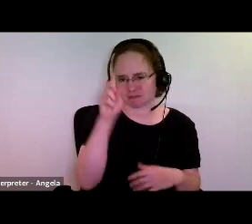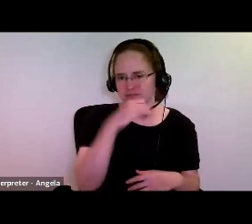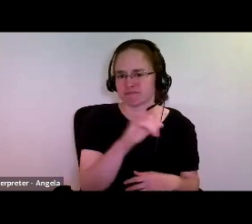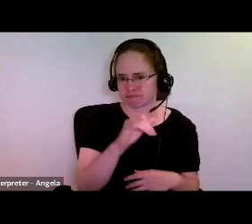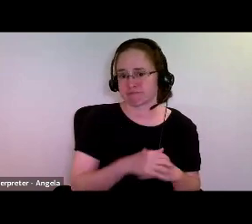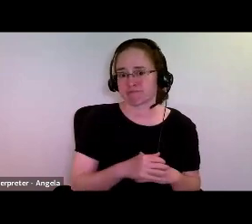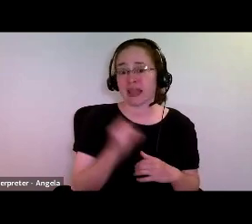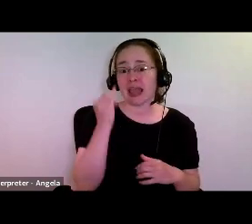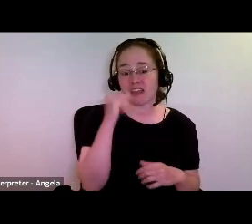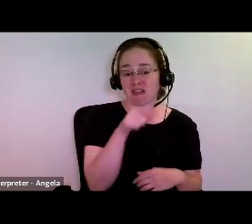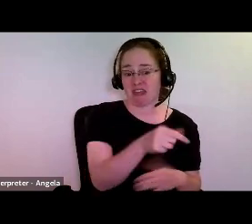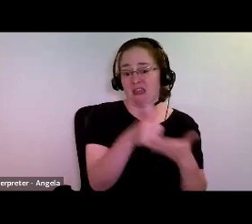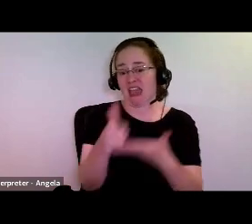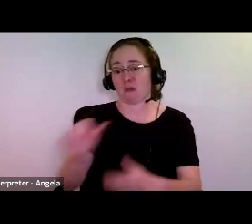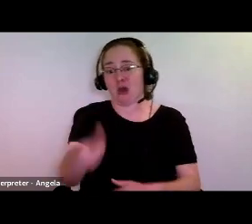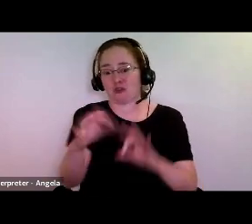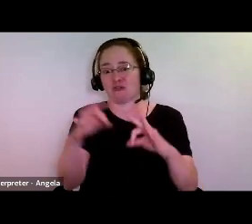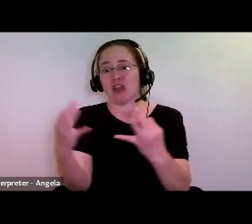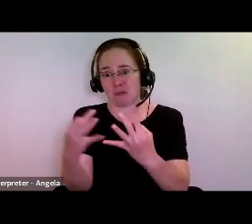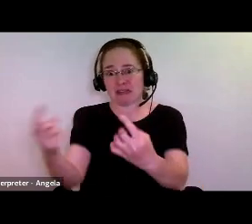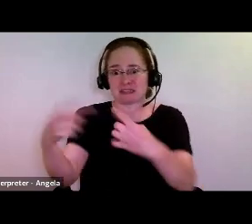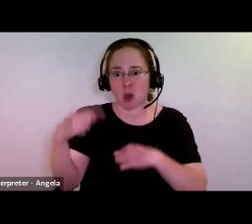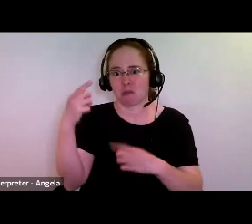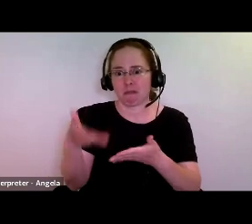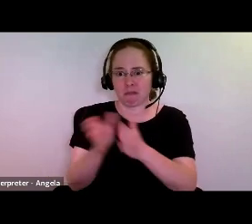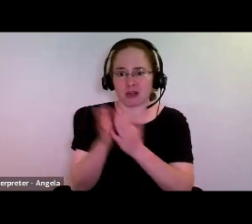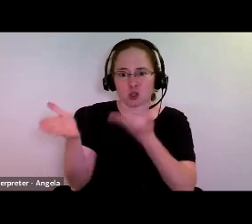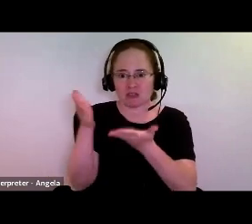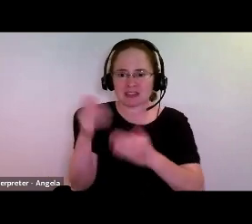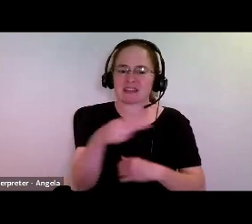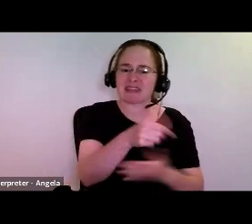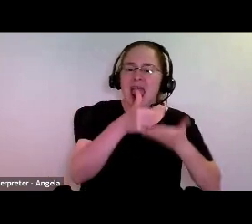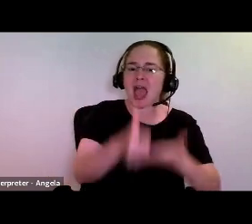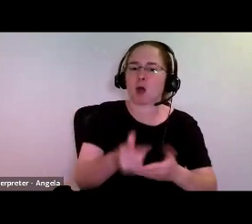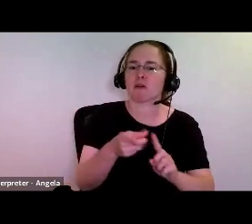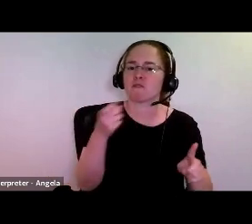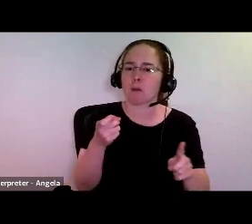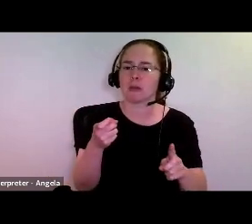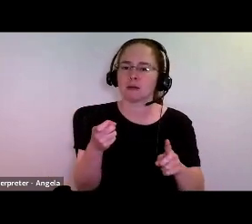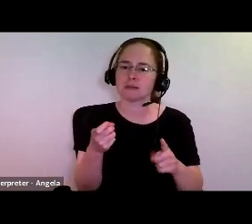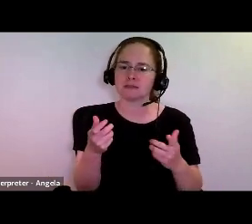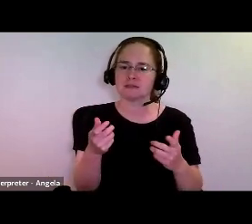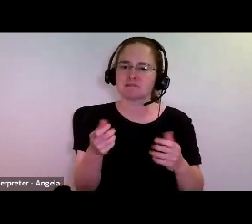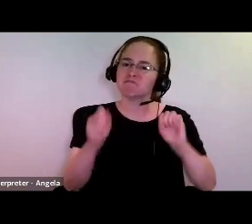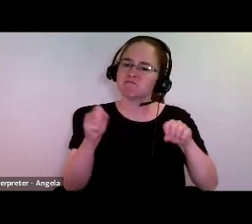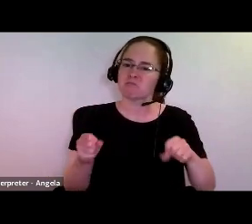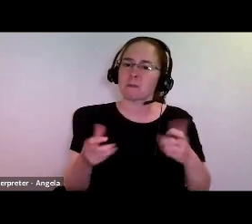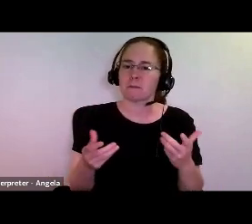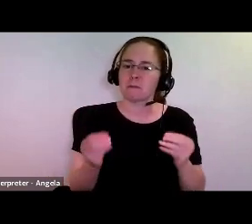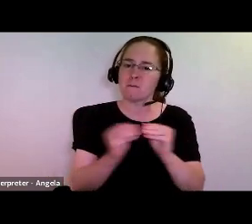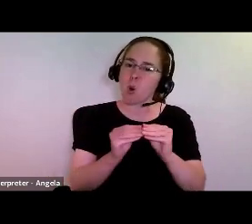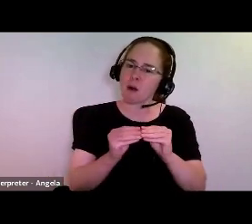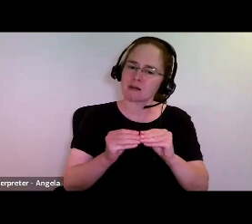that when they're helping the families that come to us for services, they're helping from a capacity that is much greater.